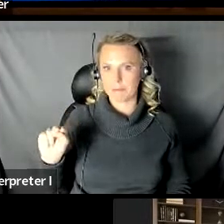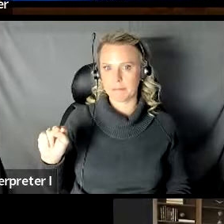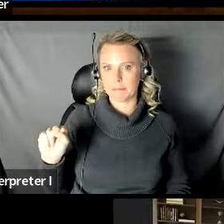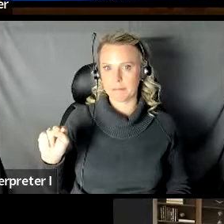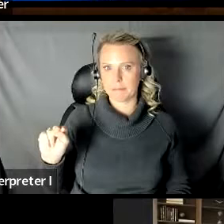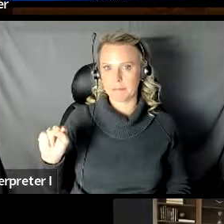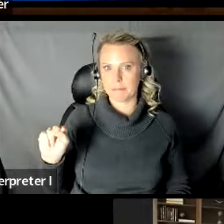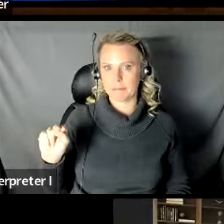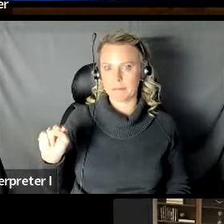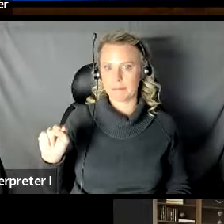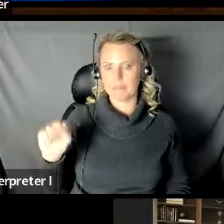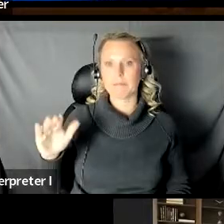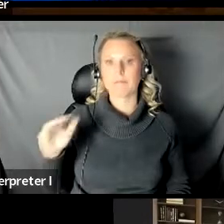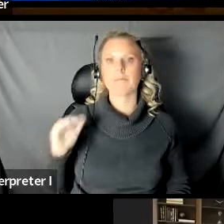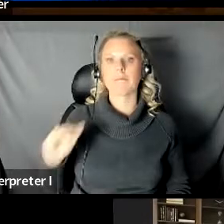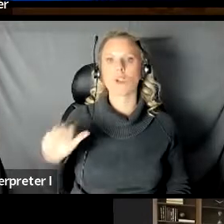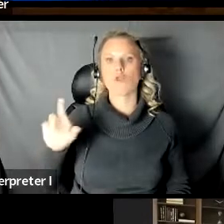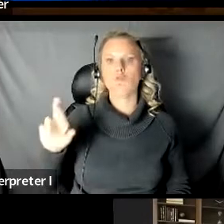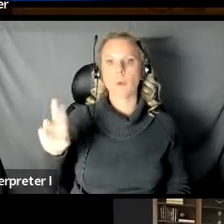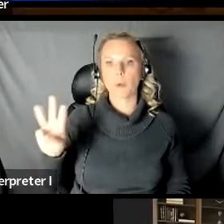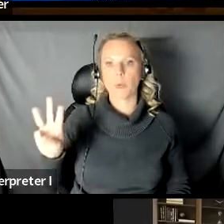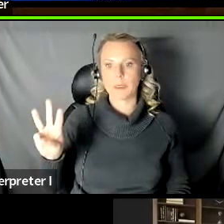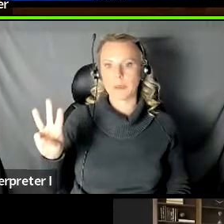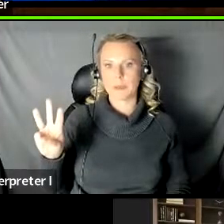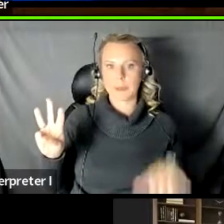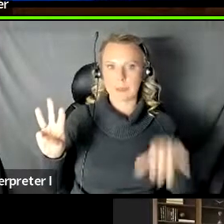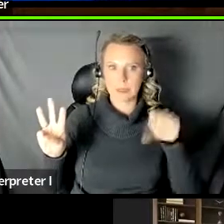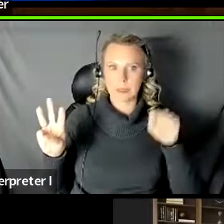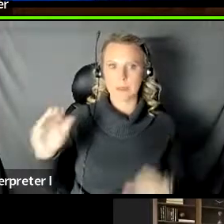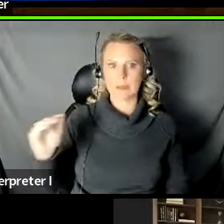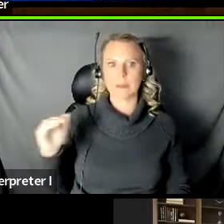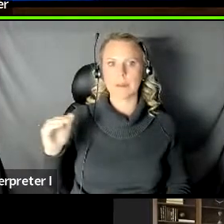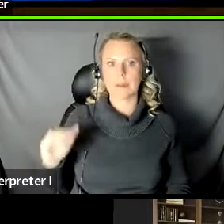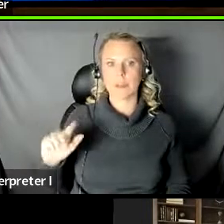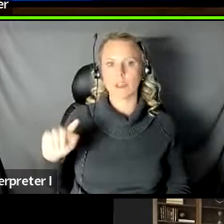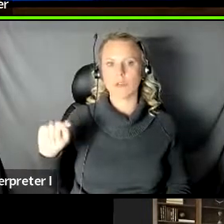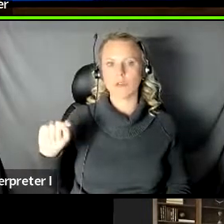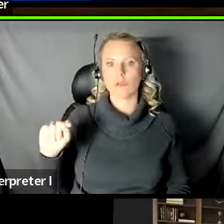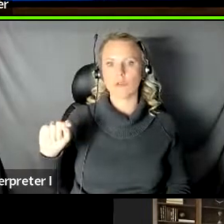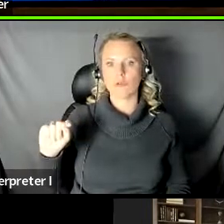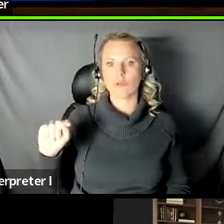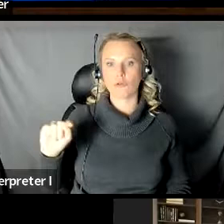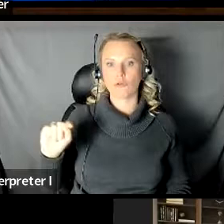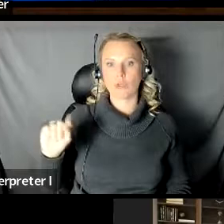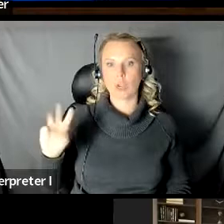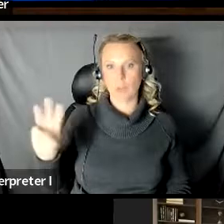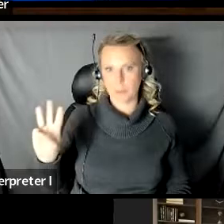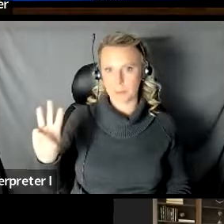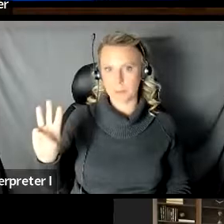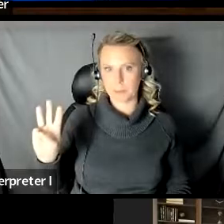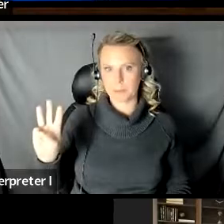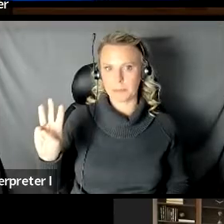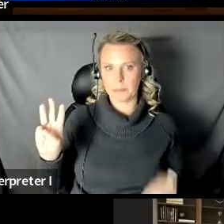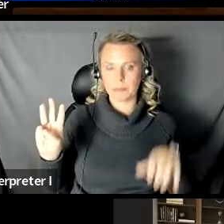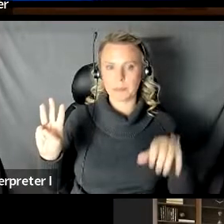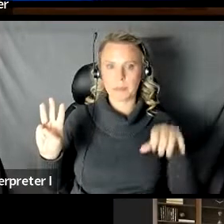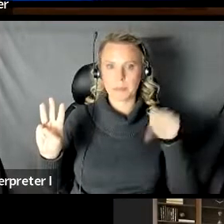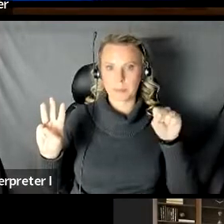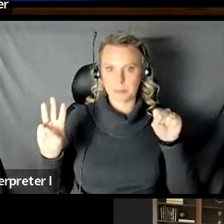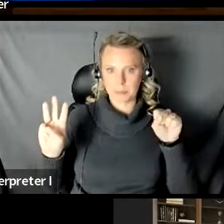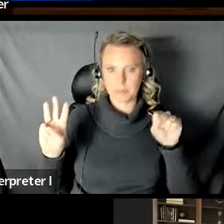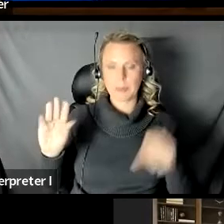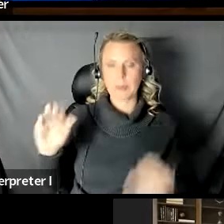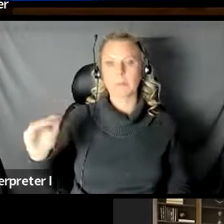Silverman. Councilmember Robert White. Yes. Councilmember Robert White votes yes. Councilmember Trahan White.